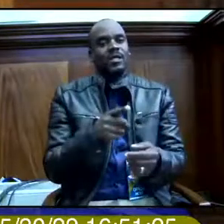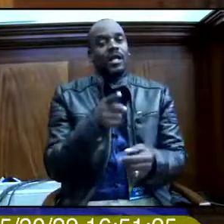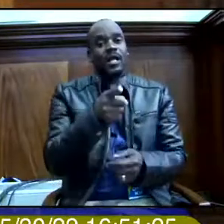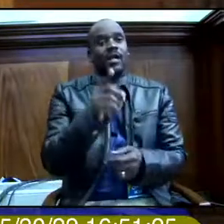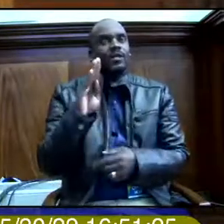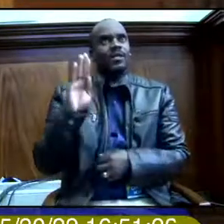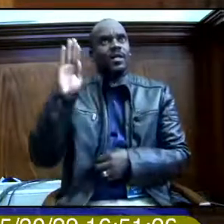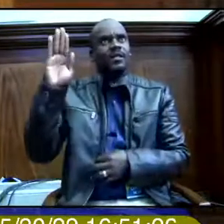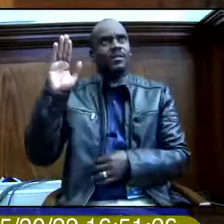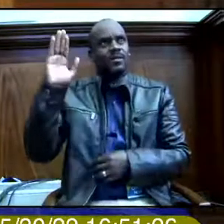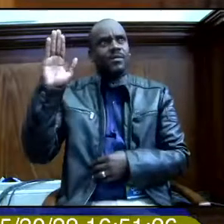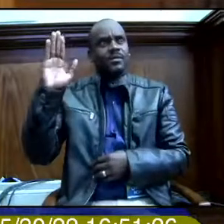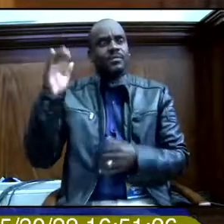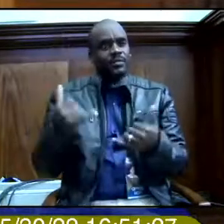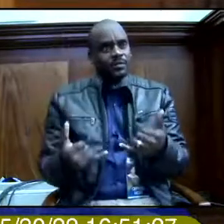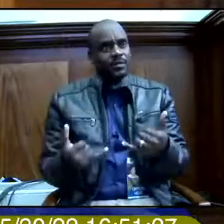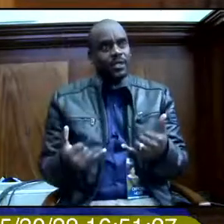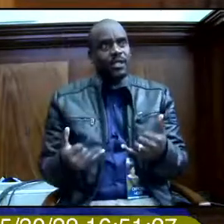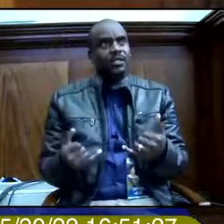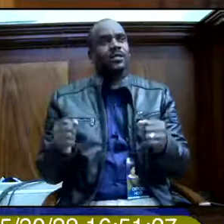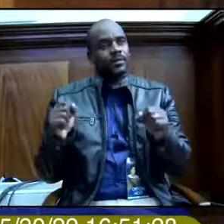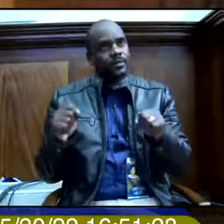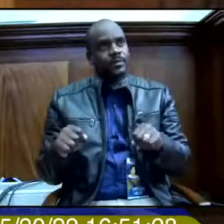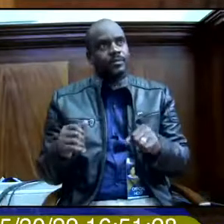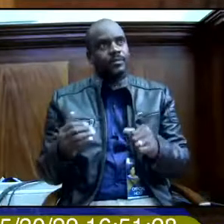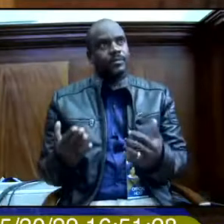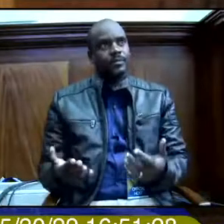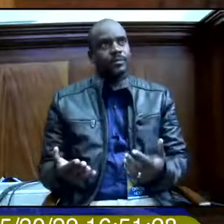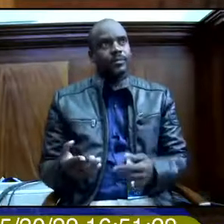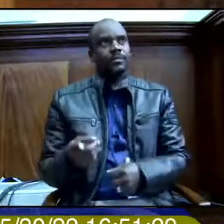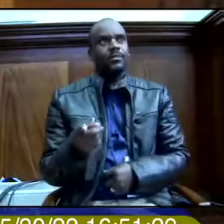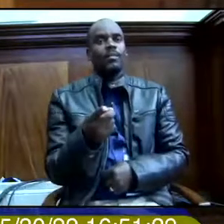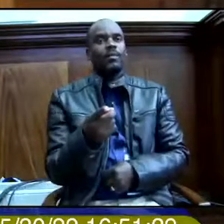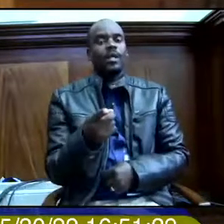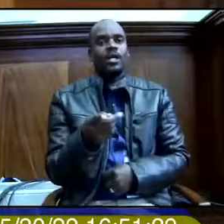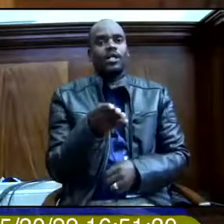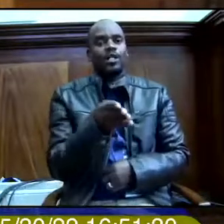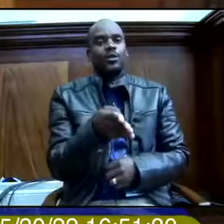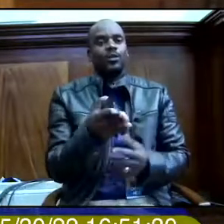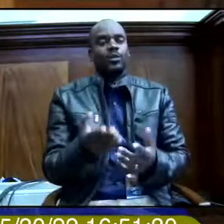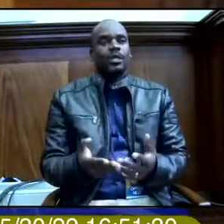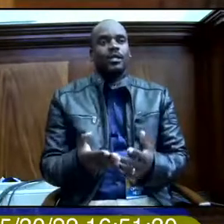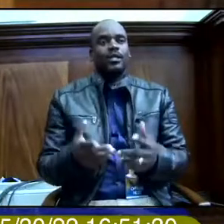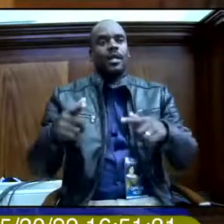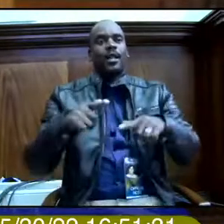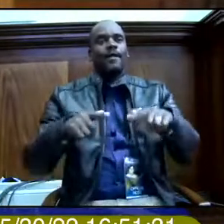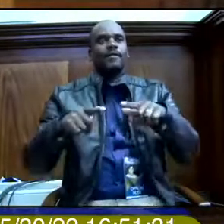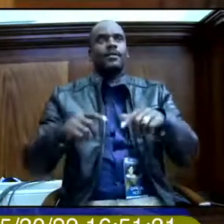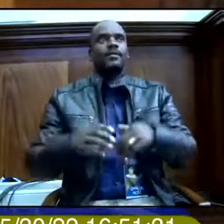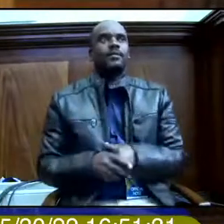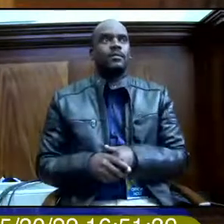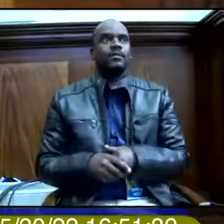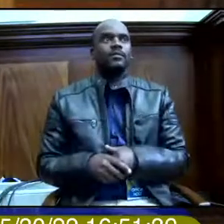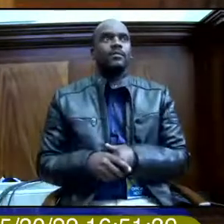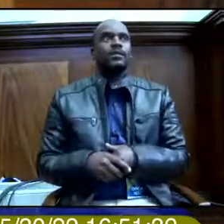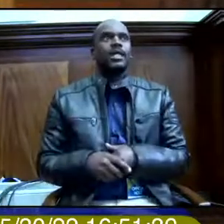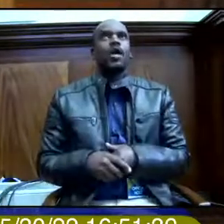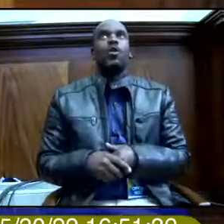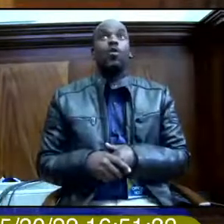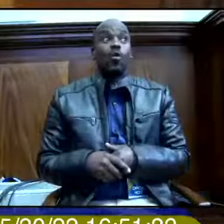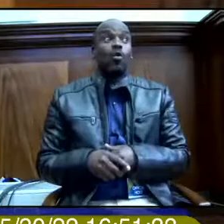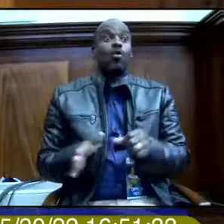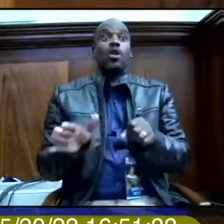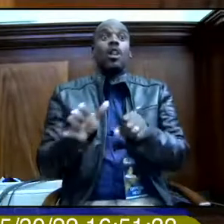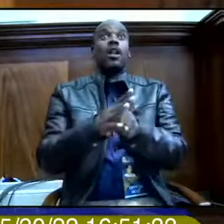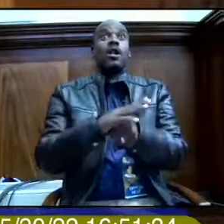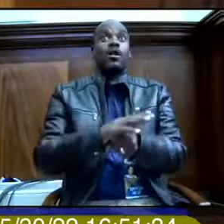raised so that they can be elevated to that to that level a lot has been